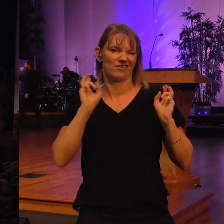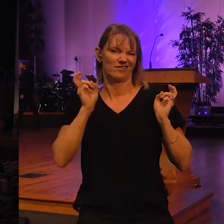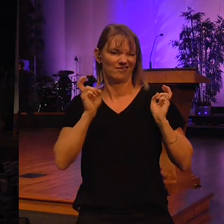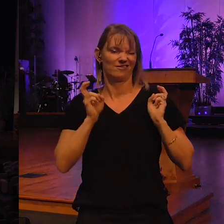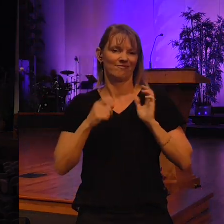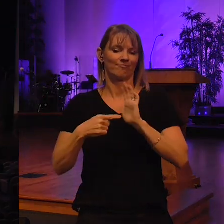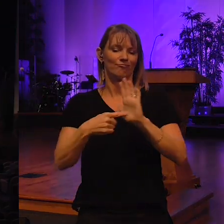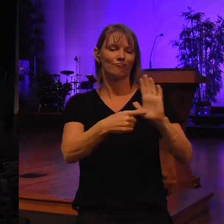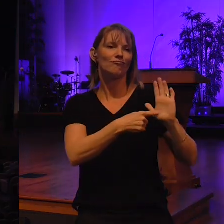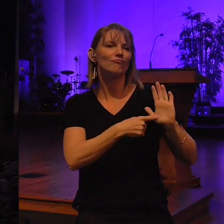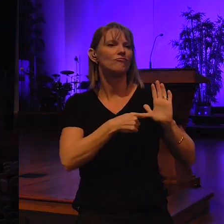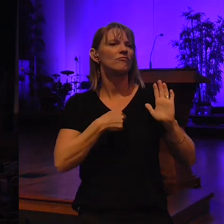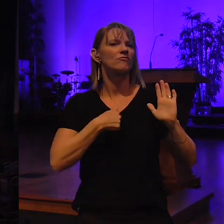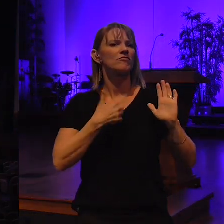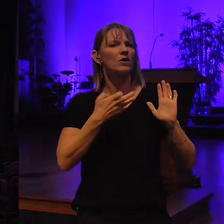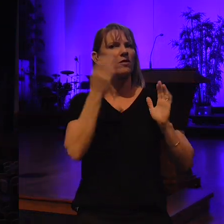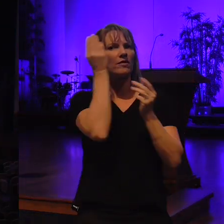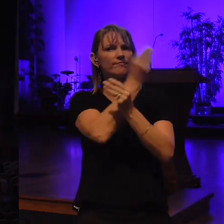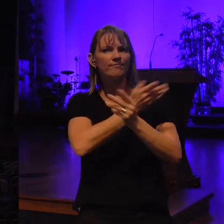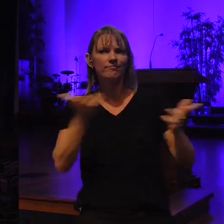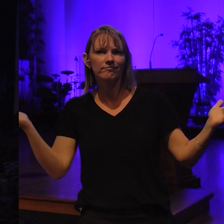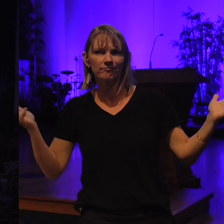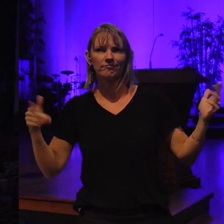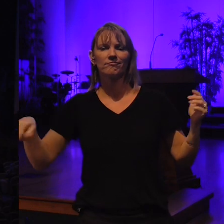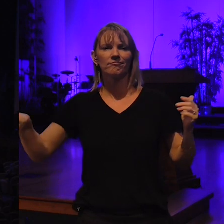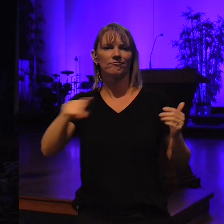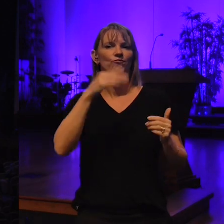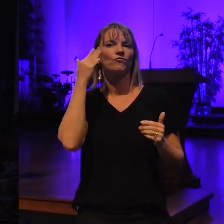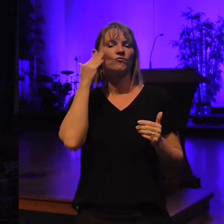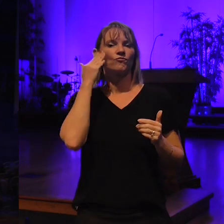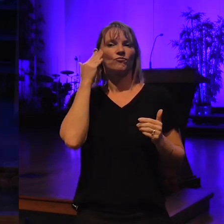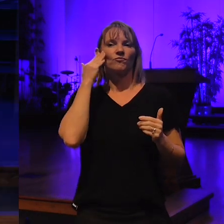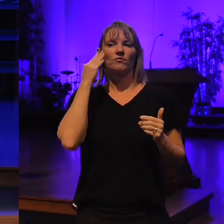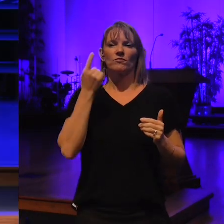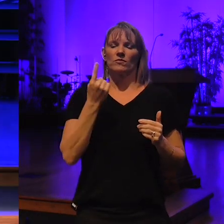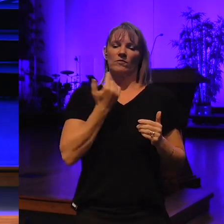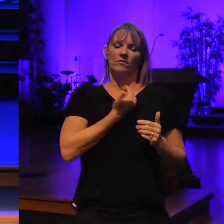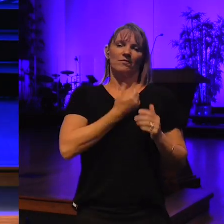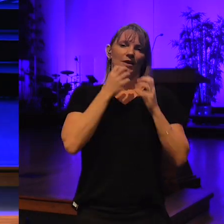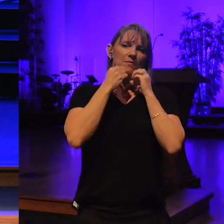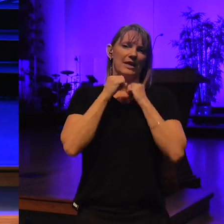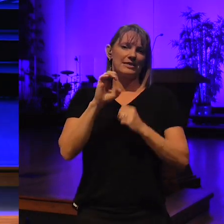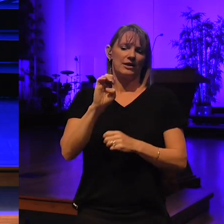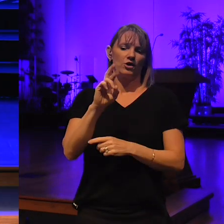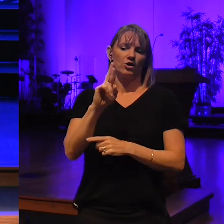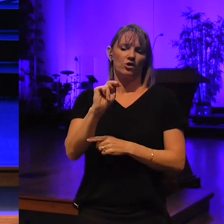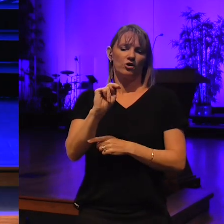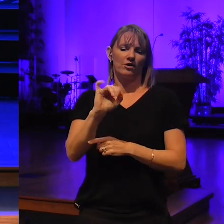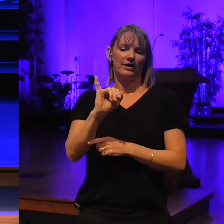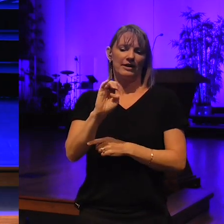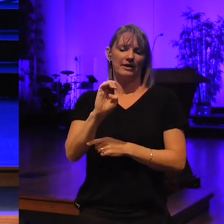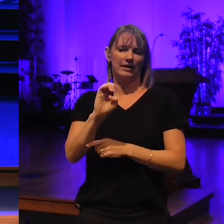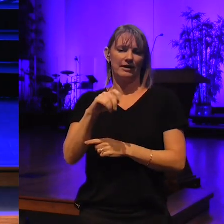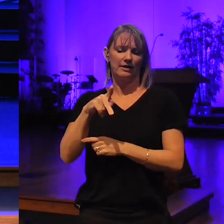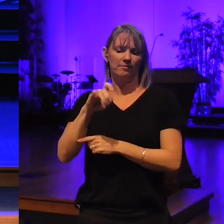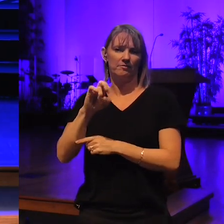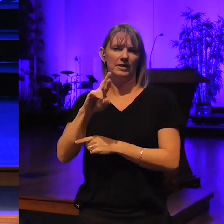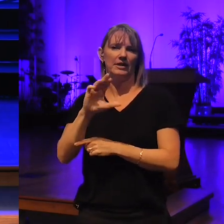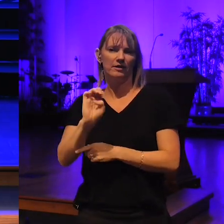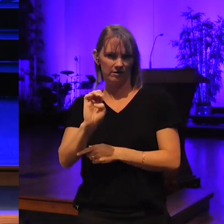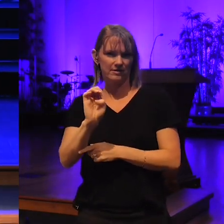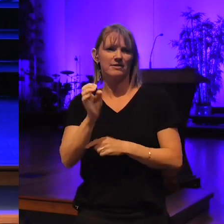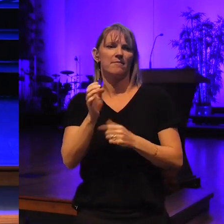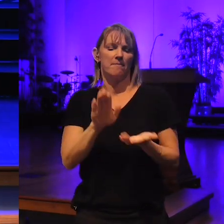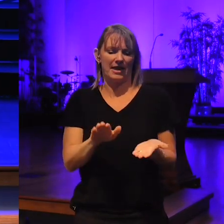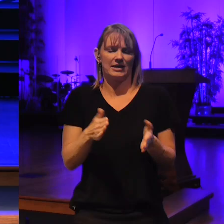I just wanted to let our whole congregation know that our blessed Ernie Pierce has made his transition in a